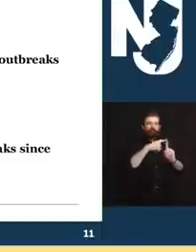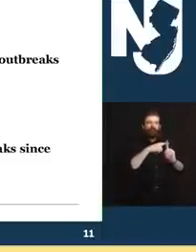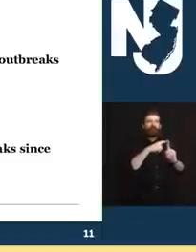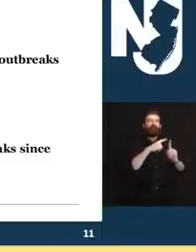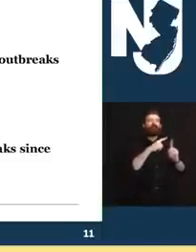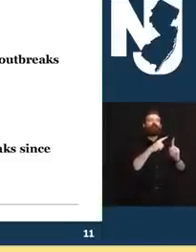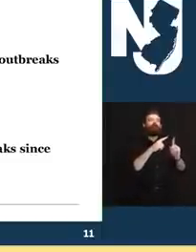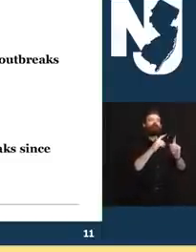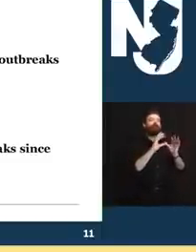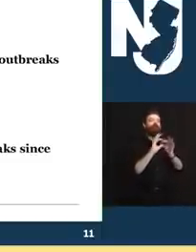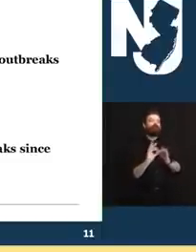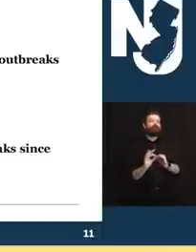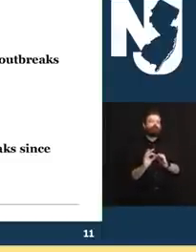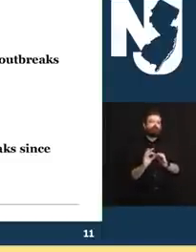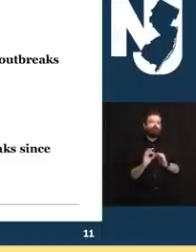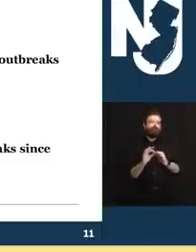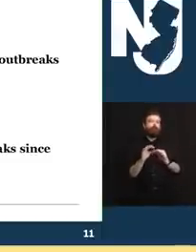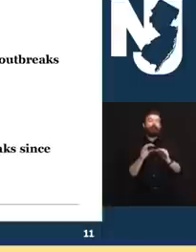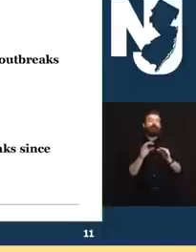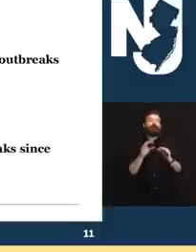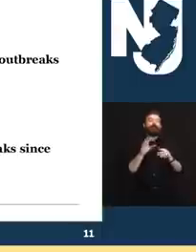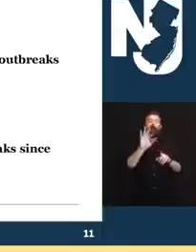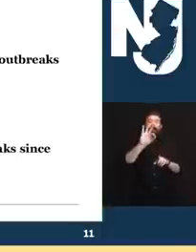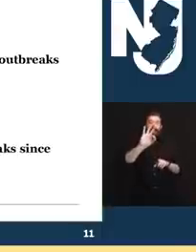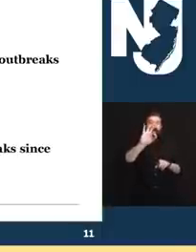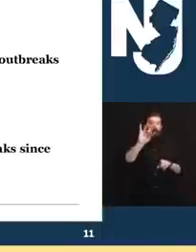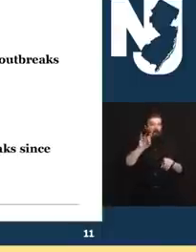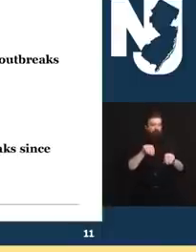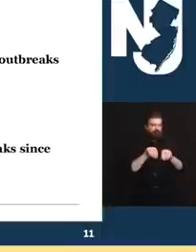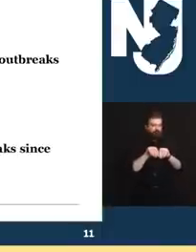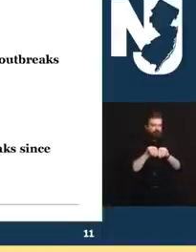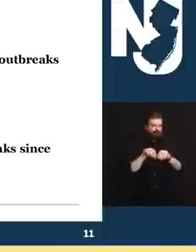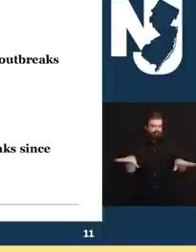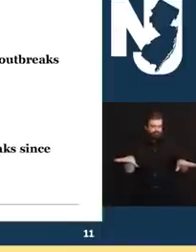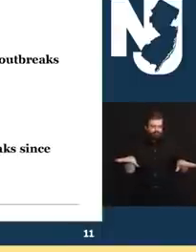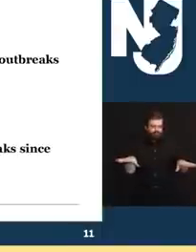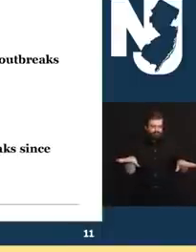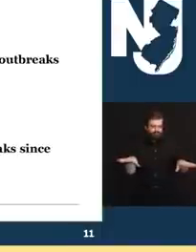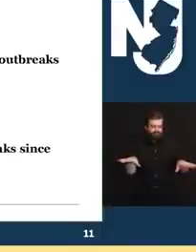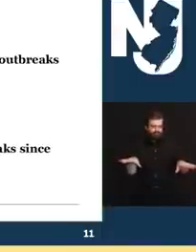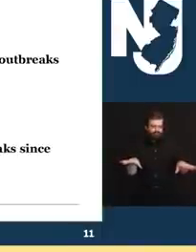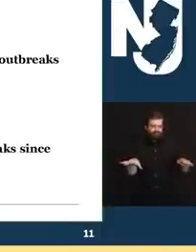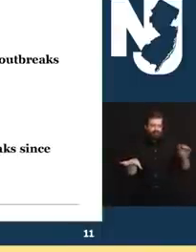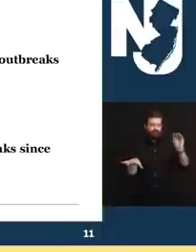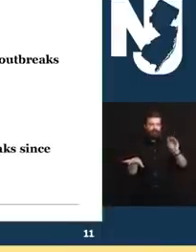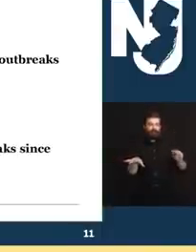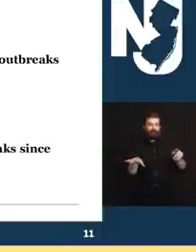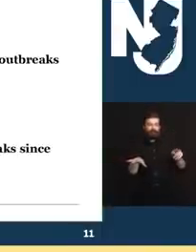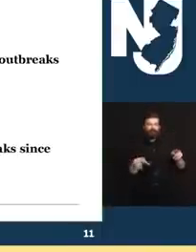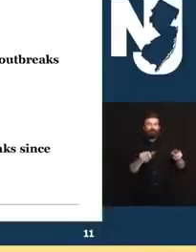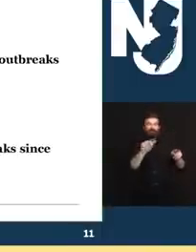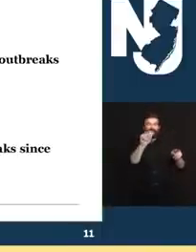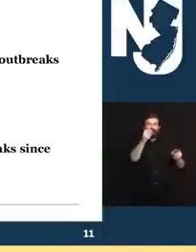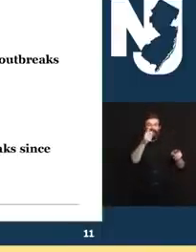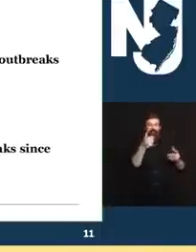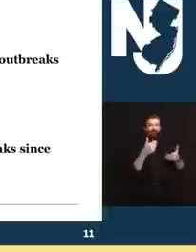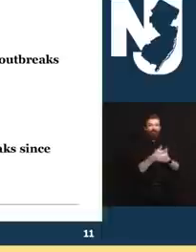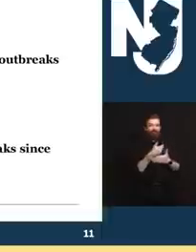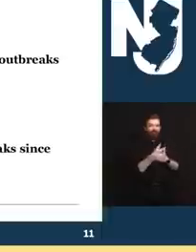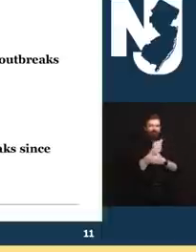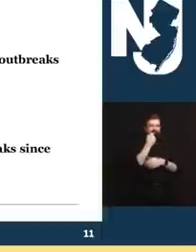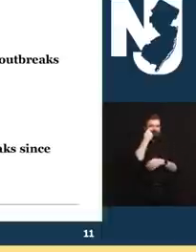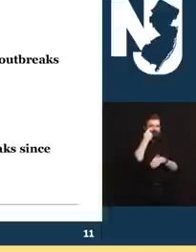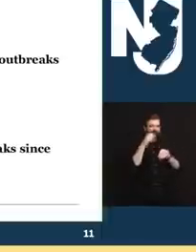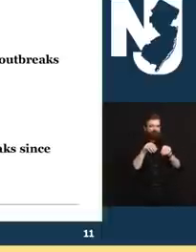98 outbreaks impacting 428 individuals, again, through in-school transmission. As we note every